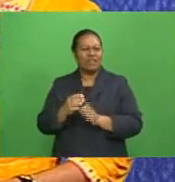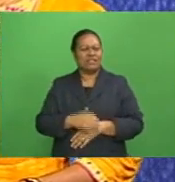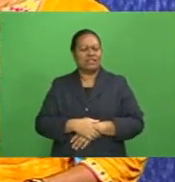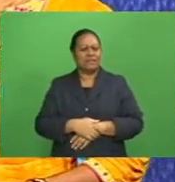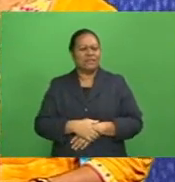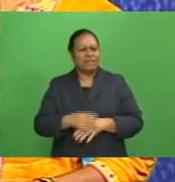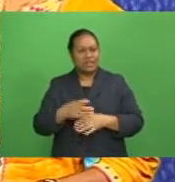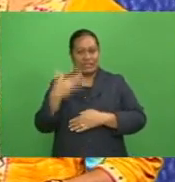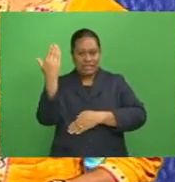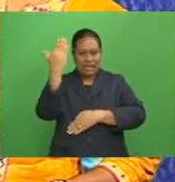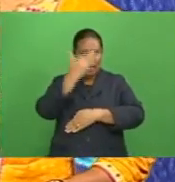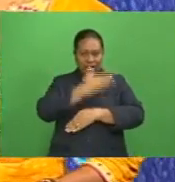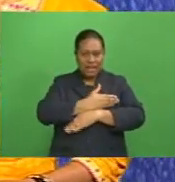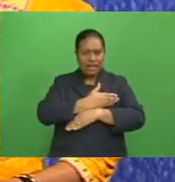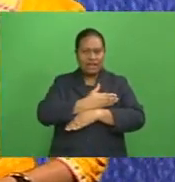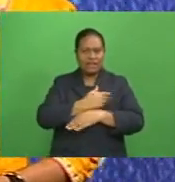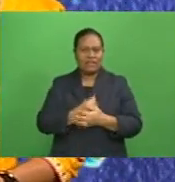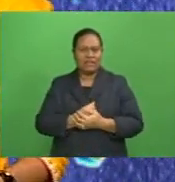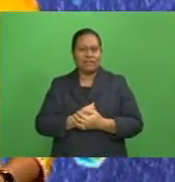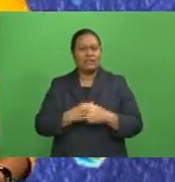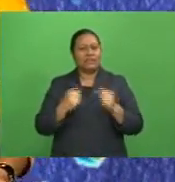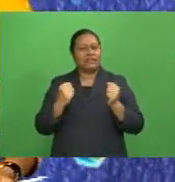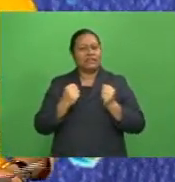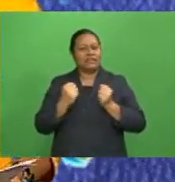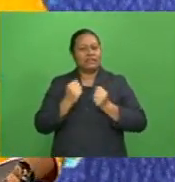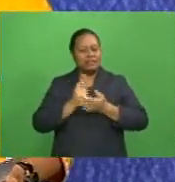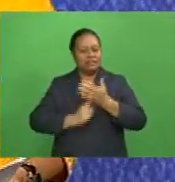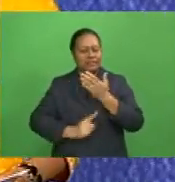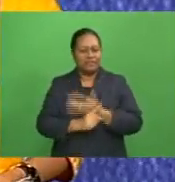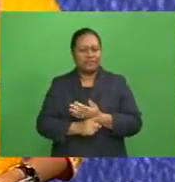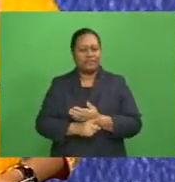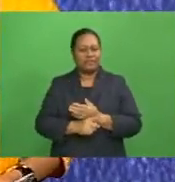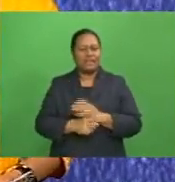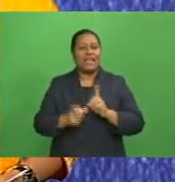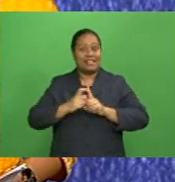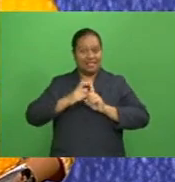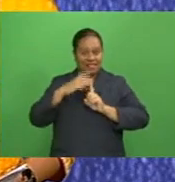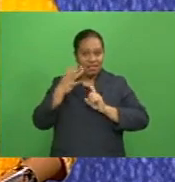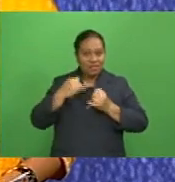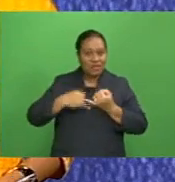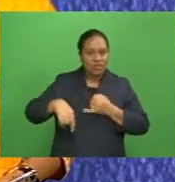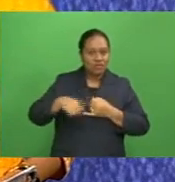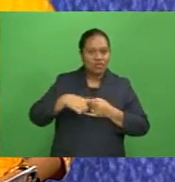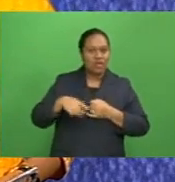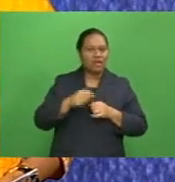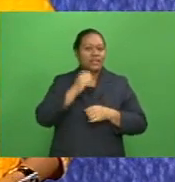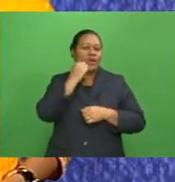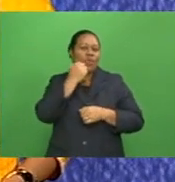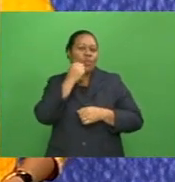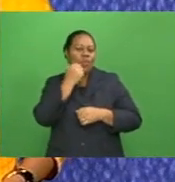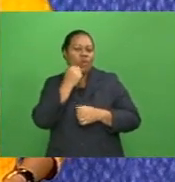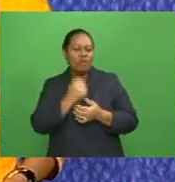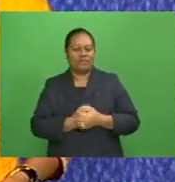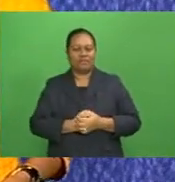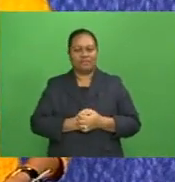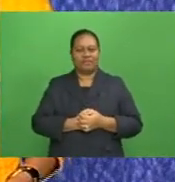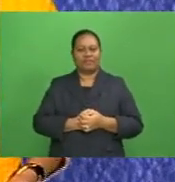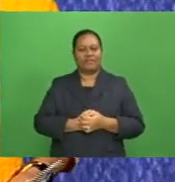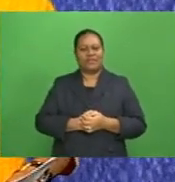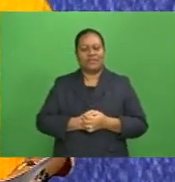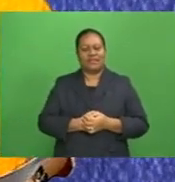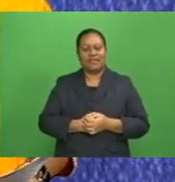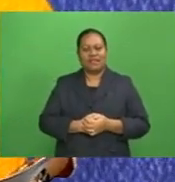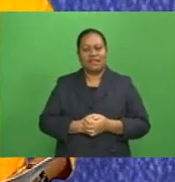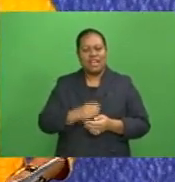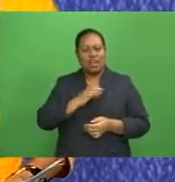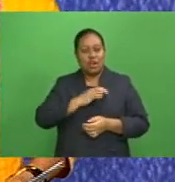The night will be pretty cool. Eastwards from Pakhavar to Siva, warm and our type of weather.